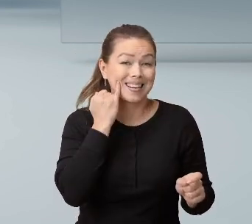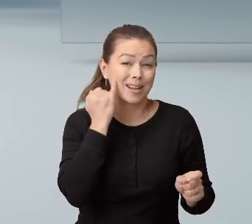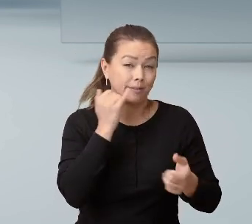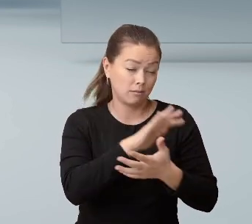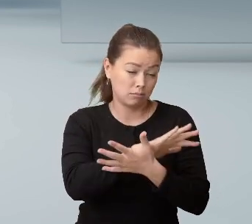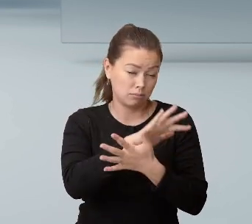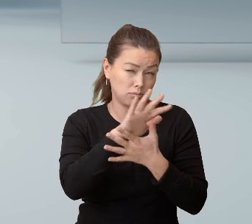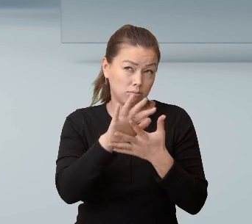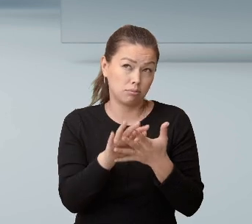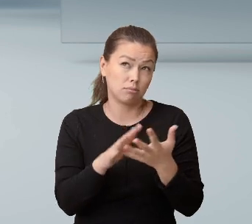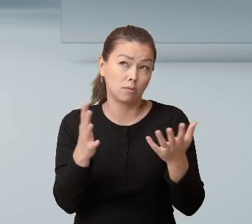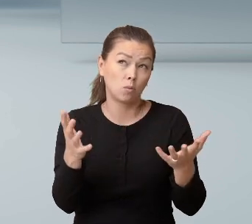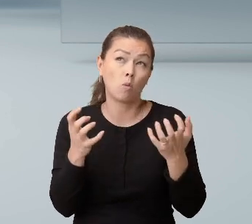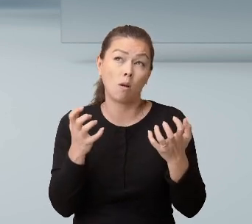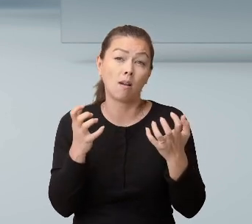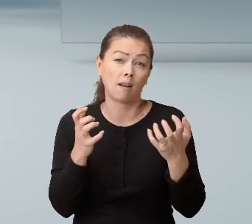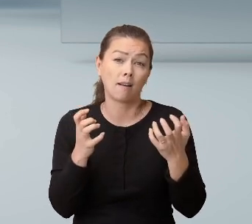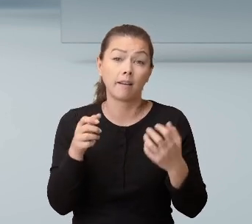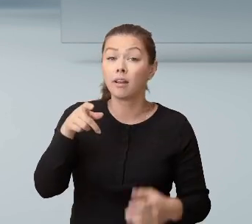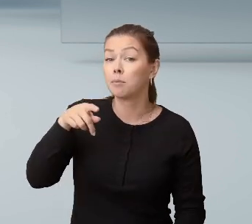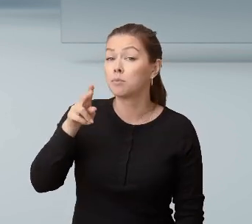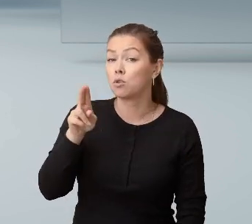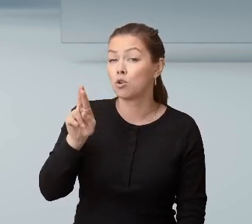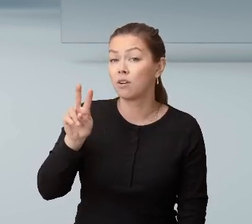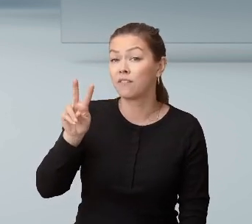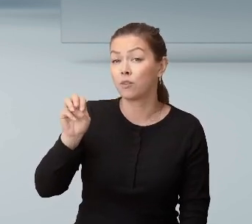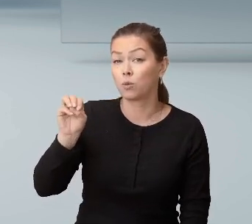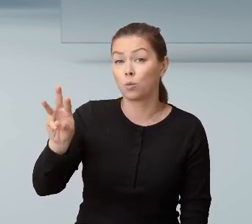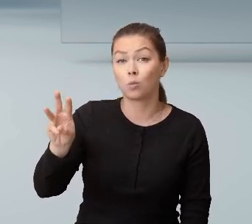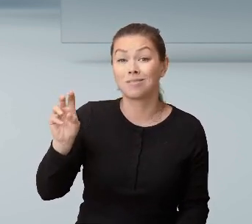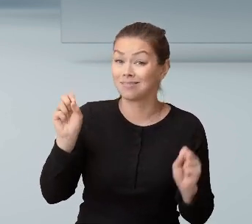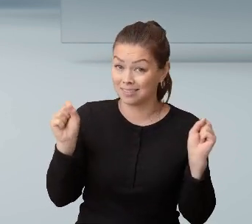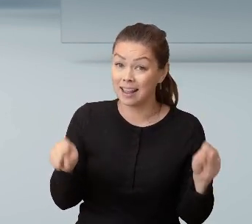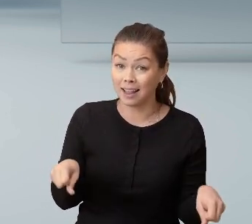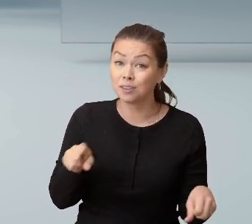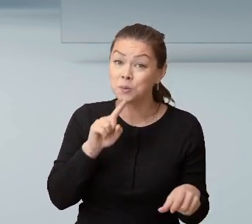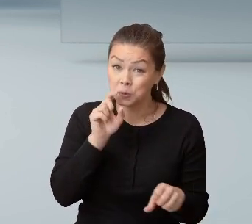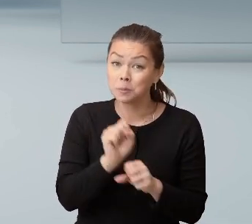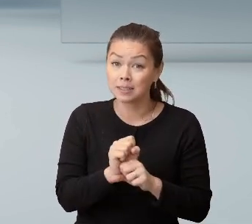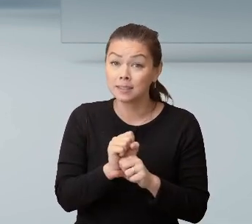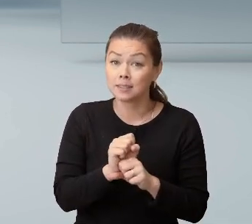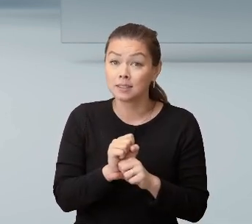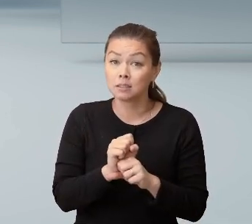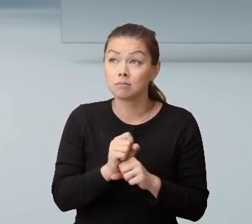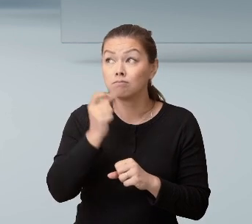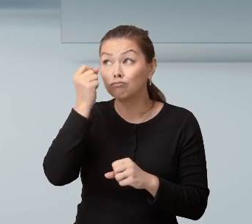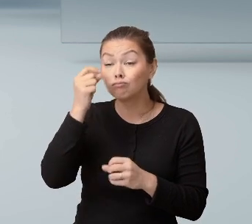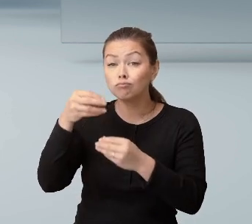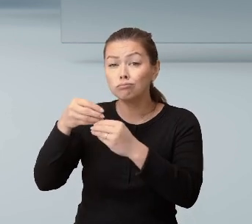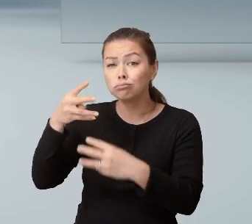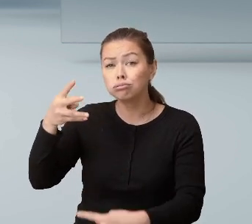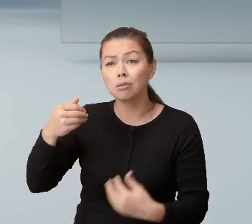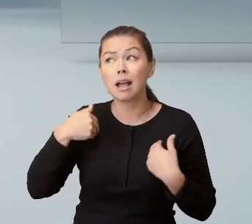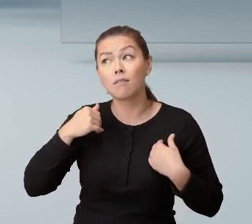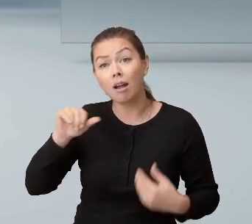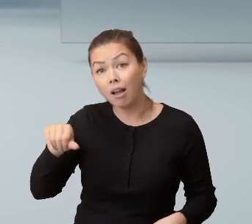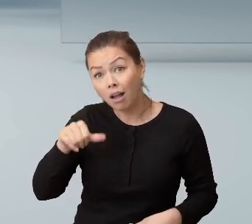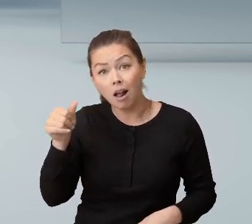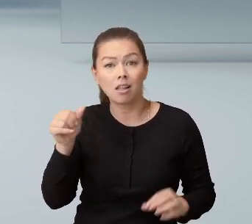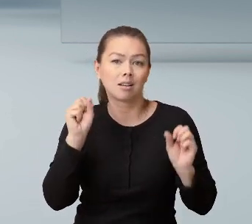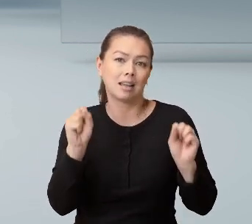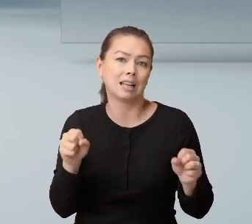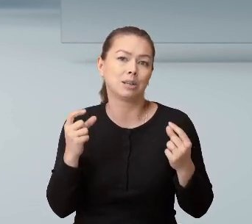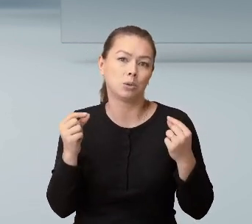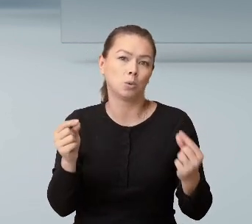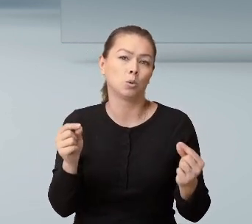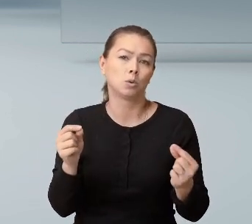These are some of the things that Microsoft Purview can do for you. And it isn't everything. It can also help with other parts of the puzzle, such as data